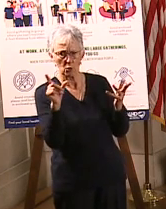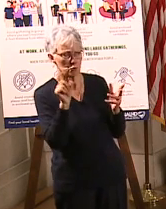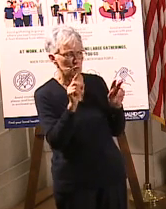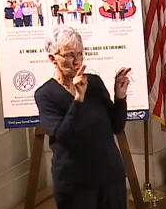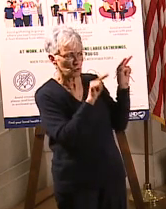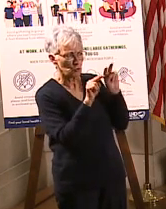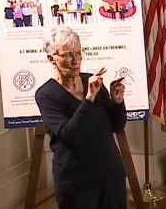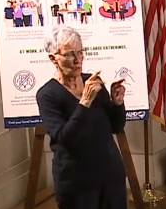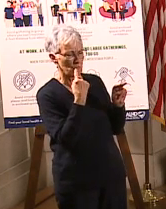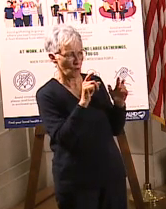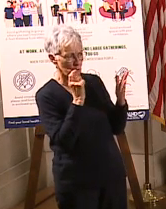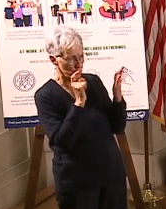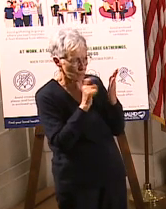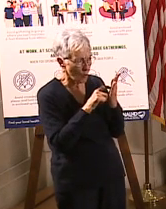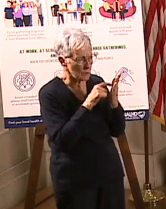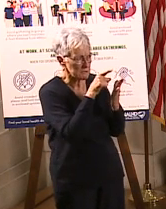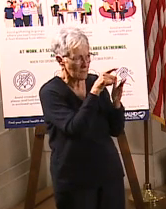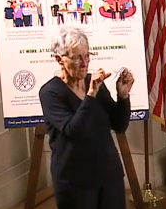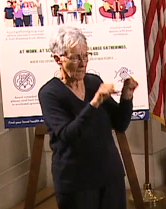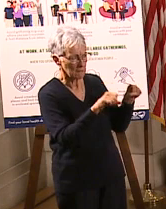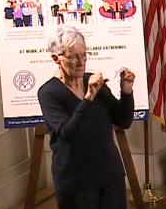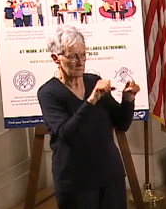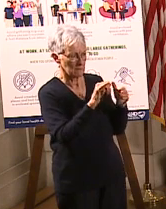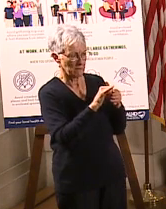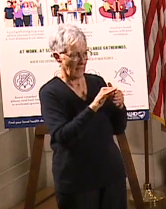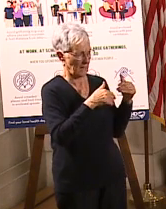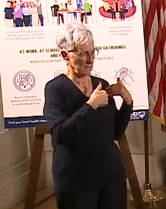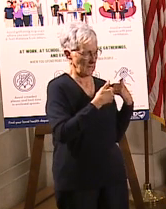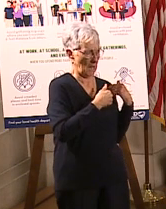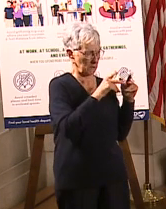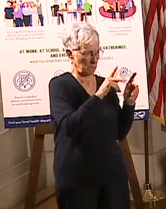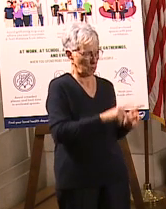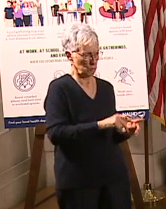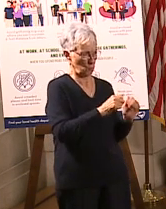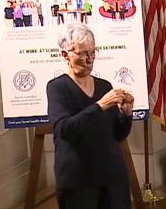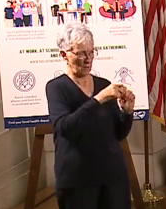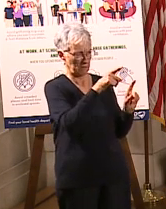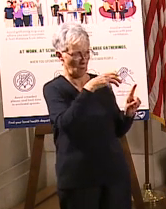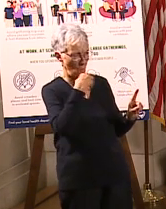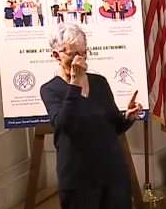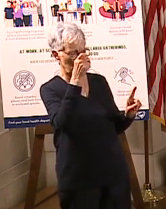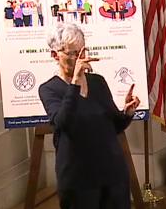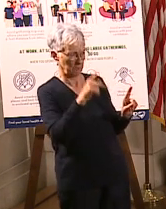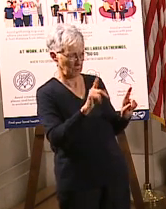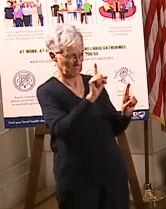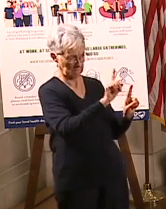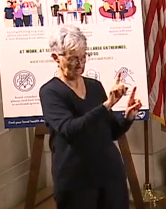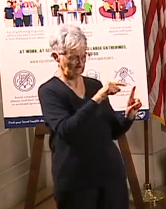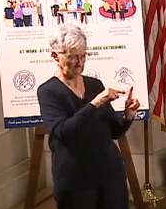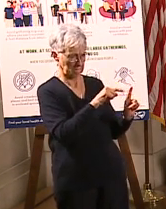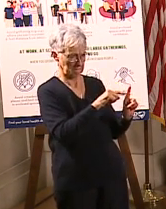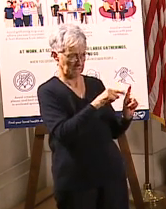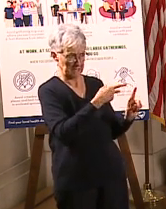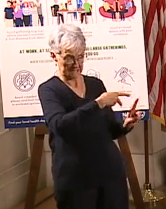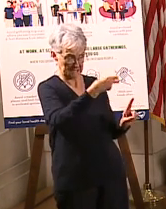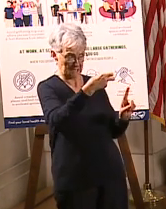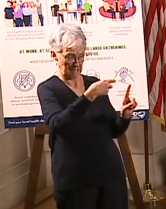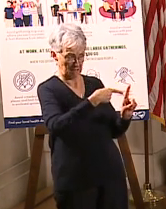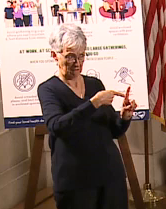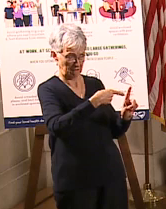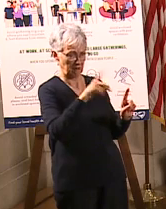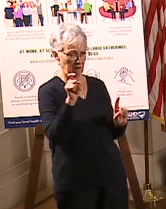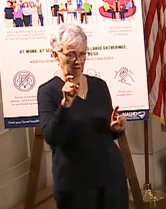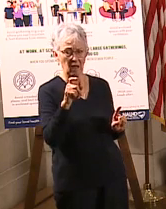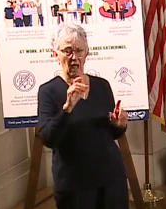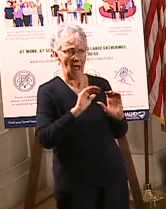the Nebraska rest areas along the interstate. So we're trying to get people to go to our webpage to explore more about